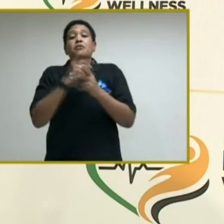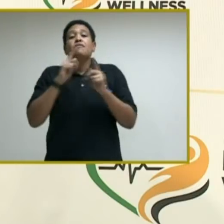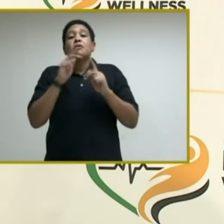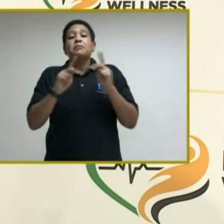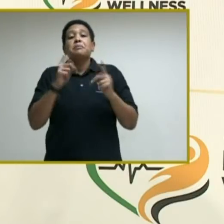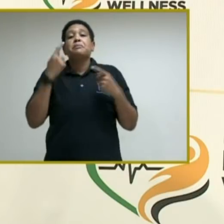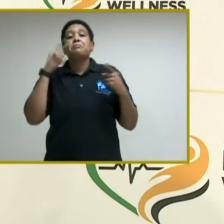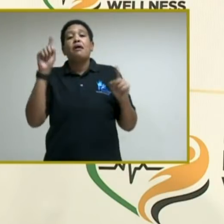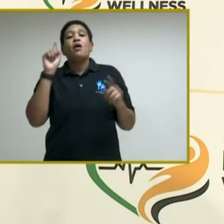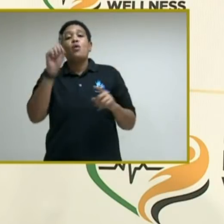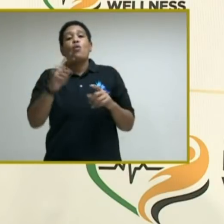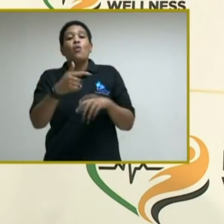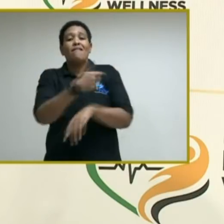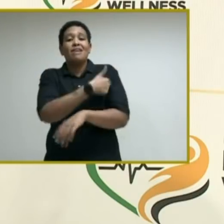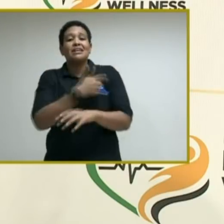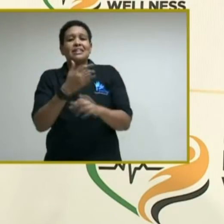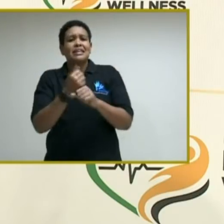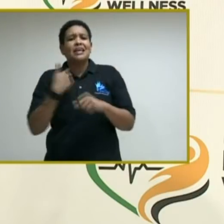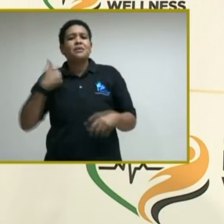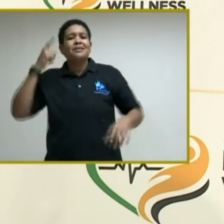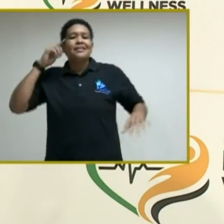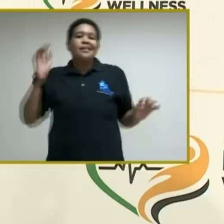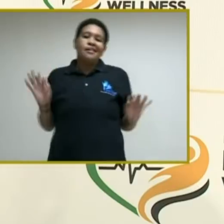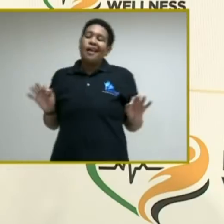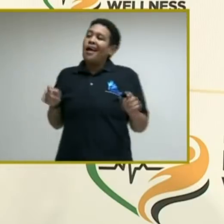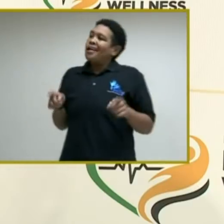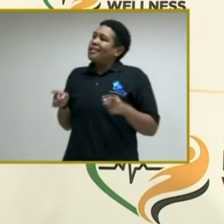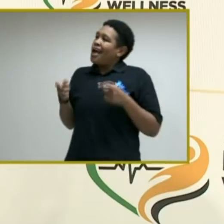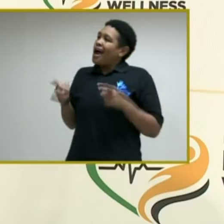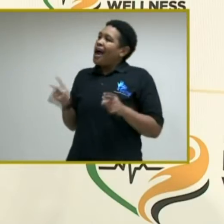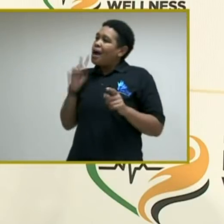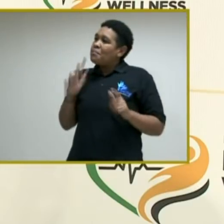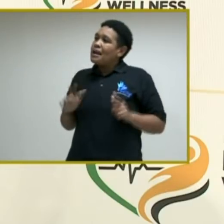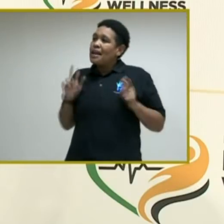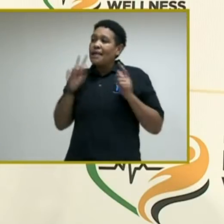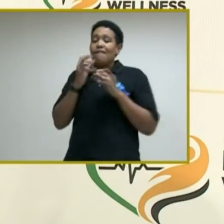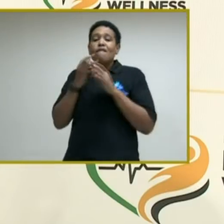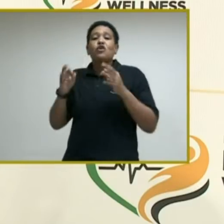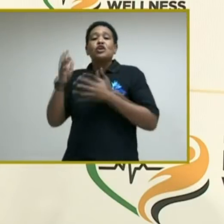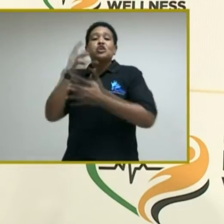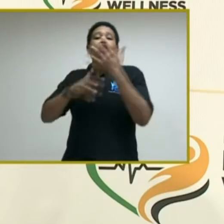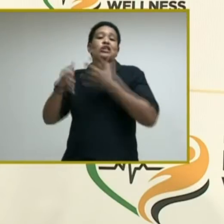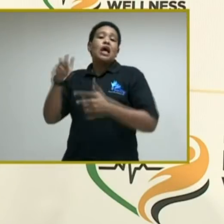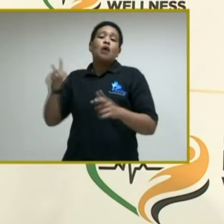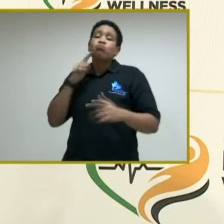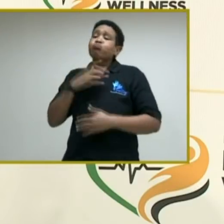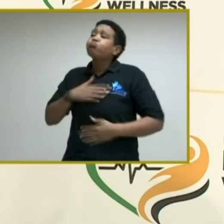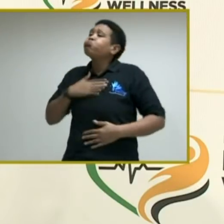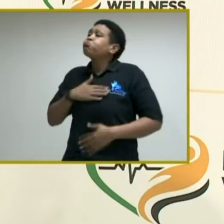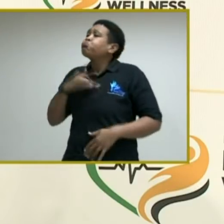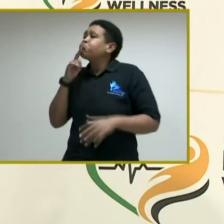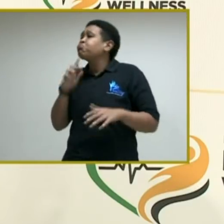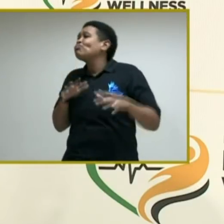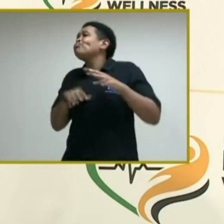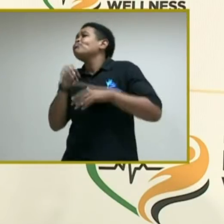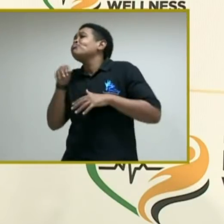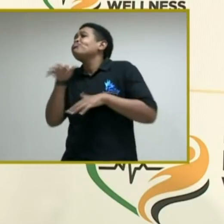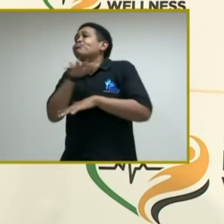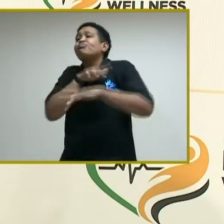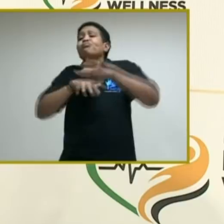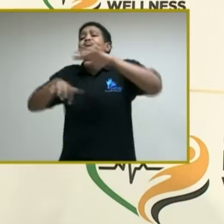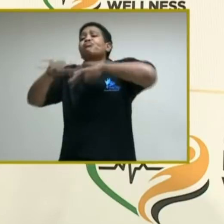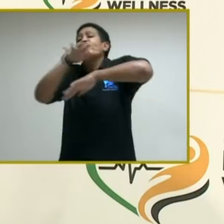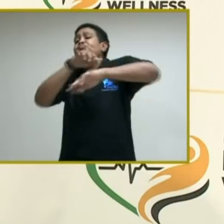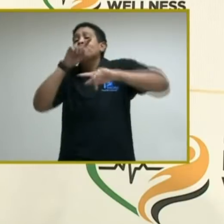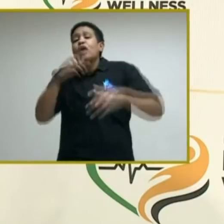vaccinated. You know, we take it for granted that we live in a free society, that we enjoy the democracy, that we